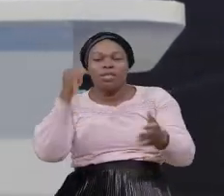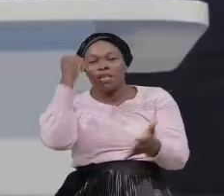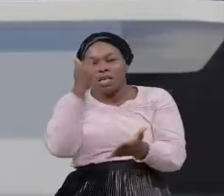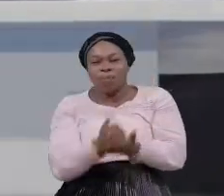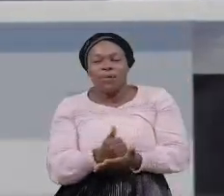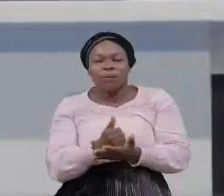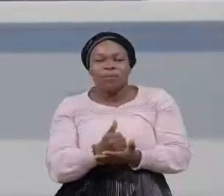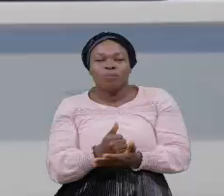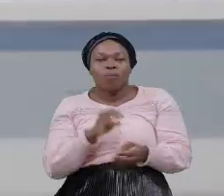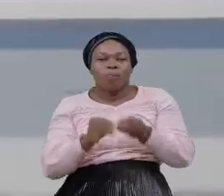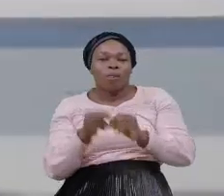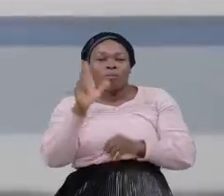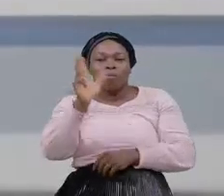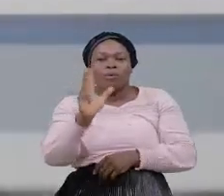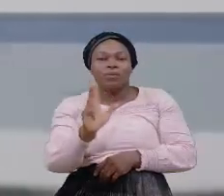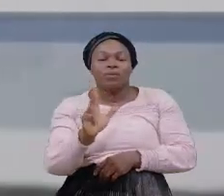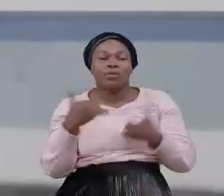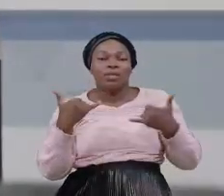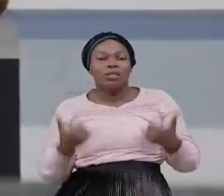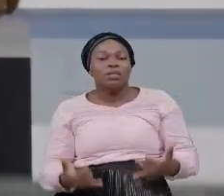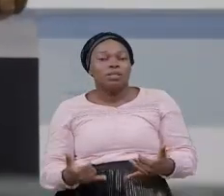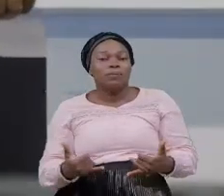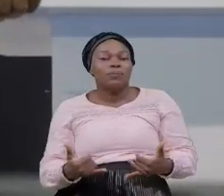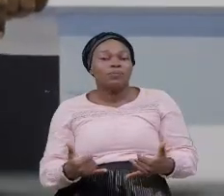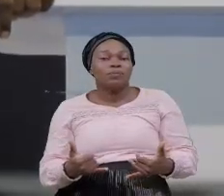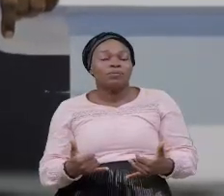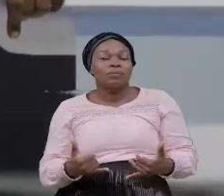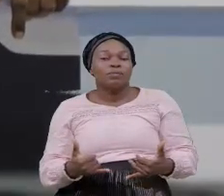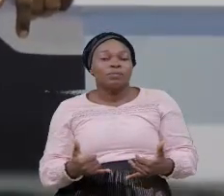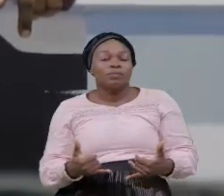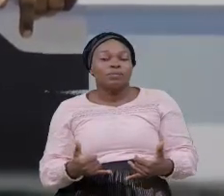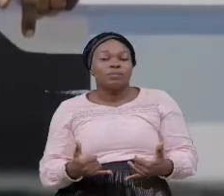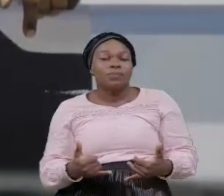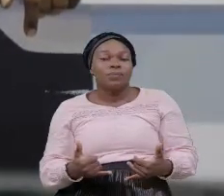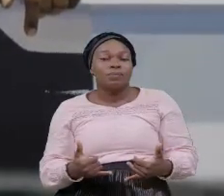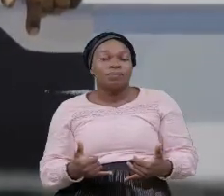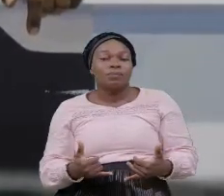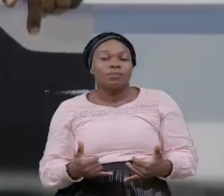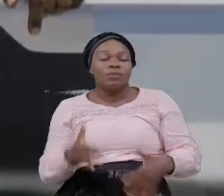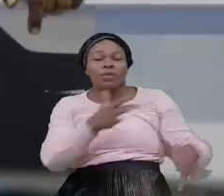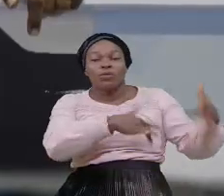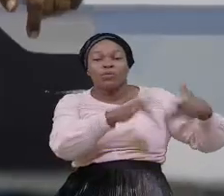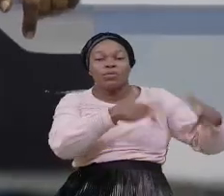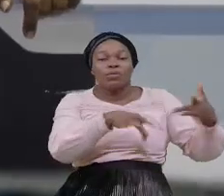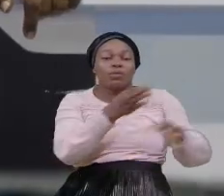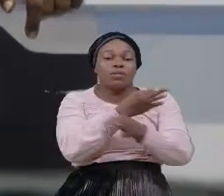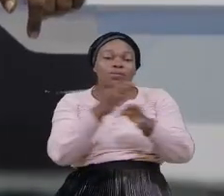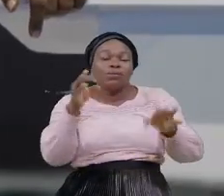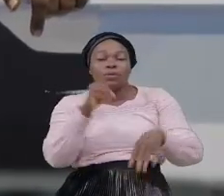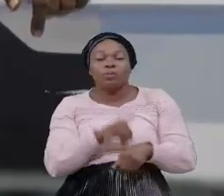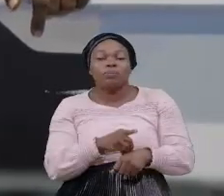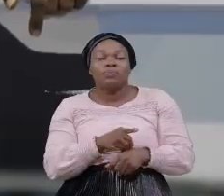three now. Point number three is gracious freedom